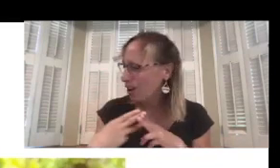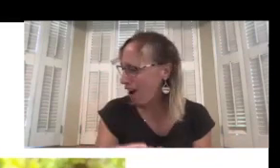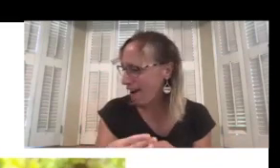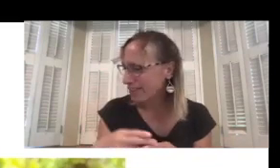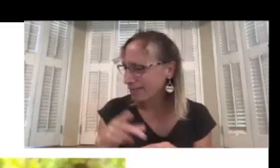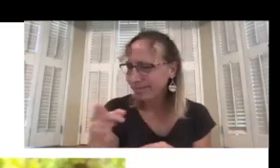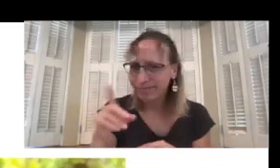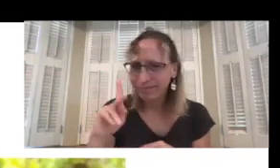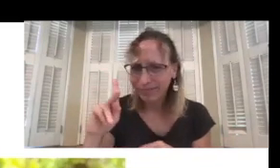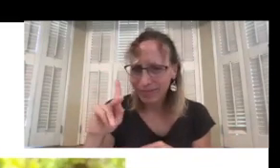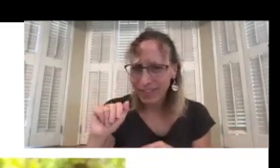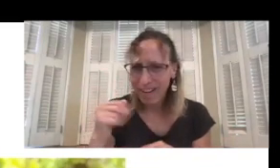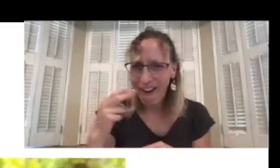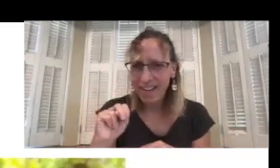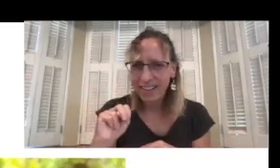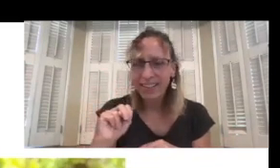into